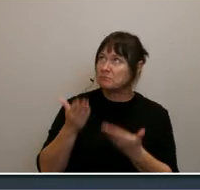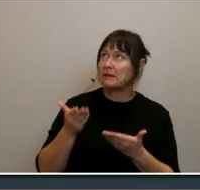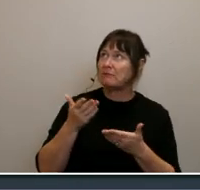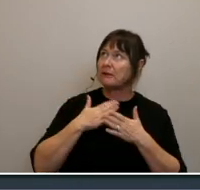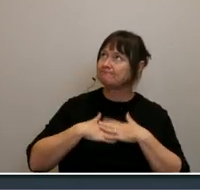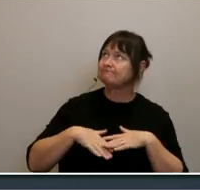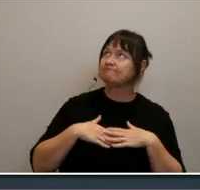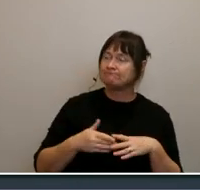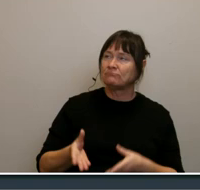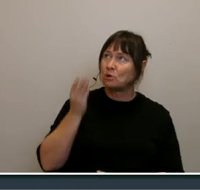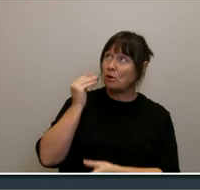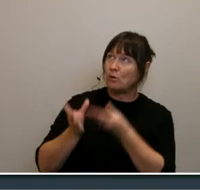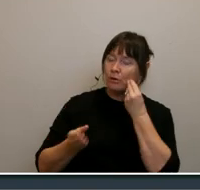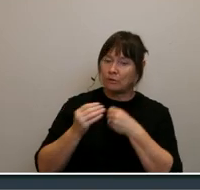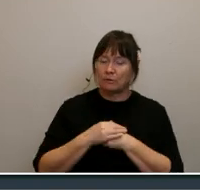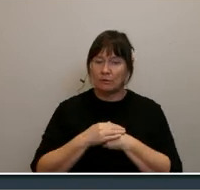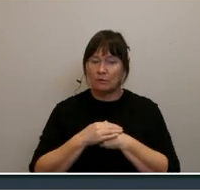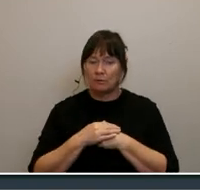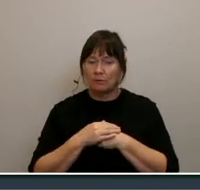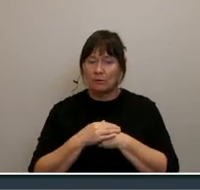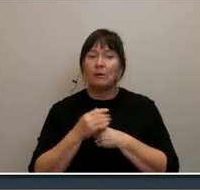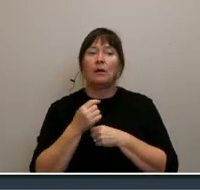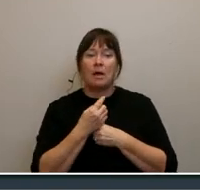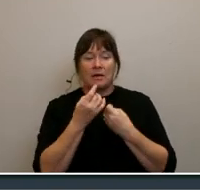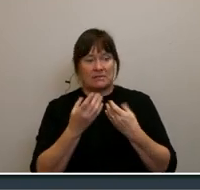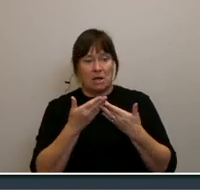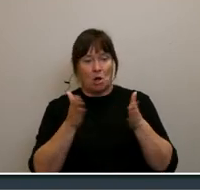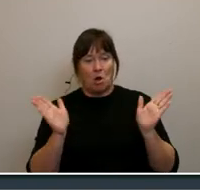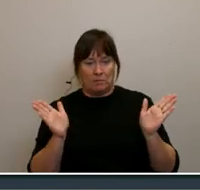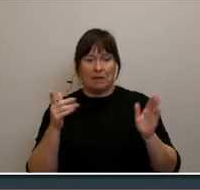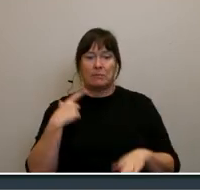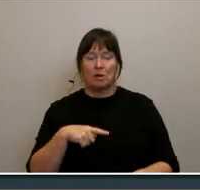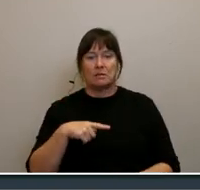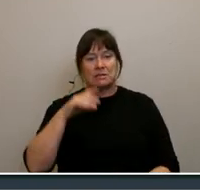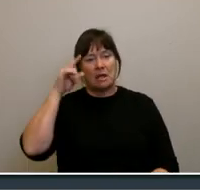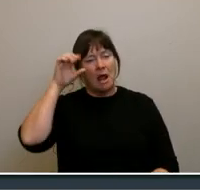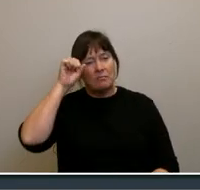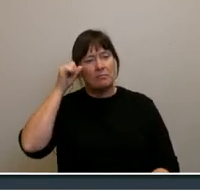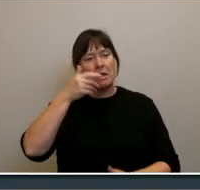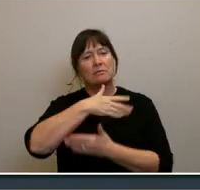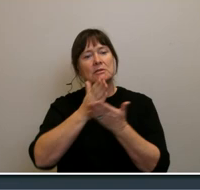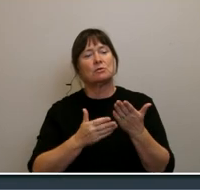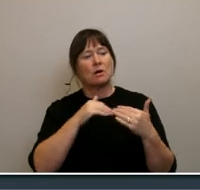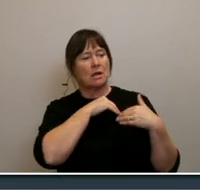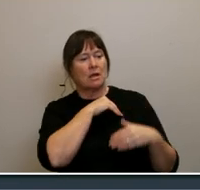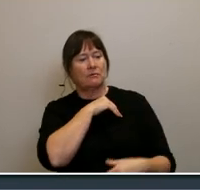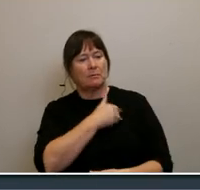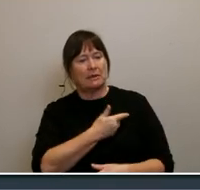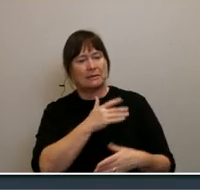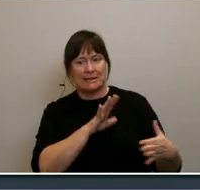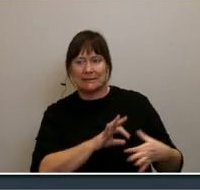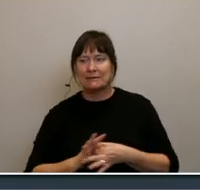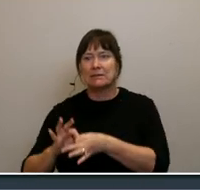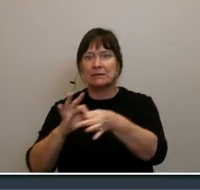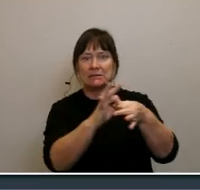to learn. I have opened my oral submission in this way as I see remembering the story of our dependence and